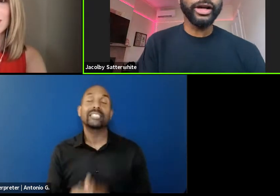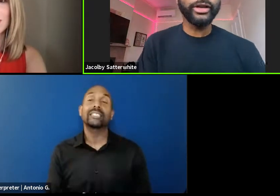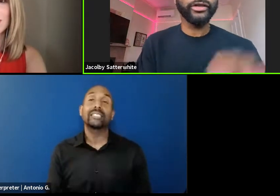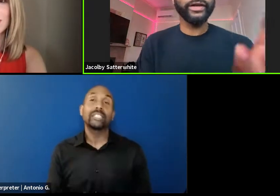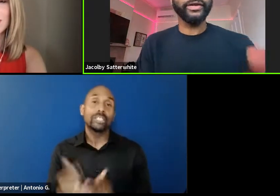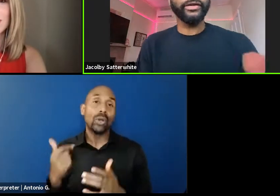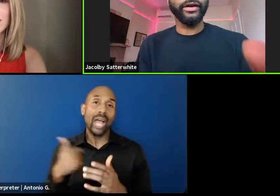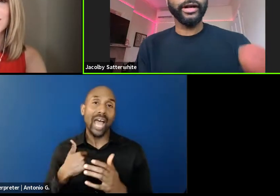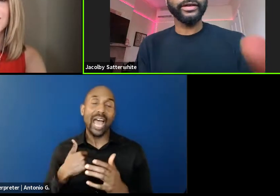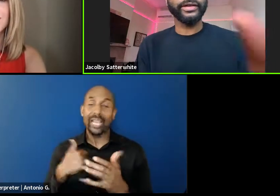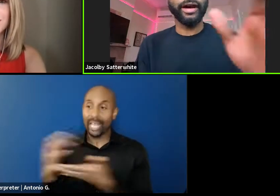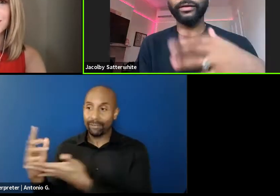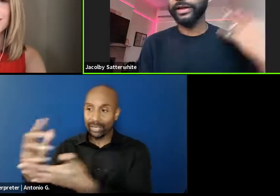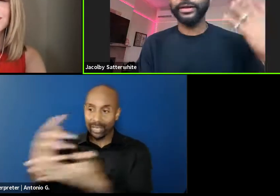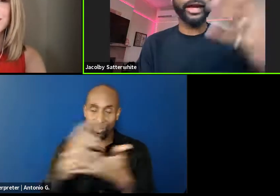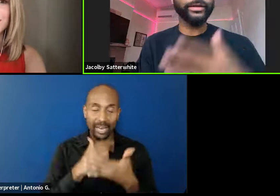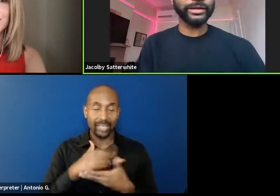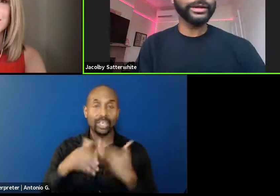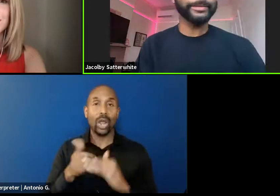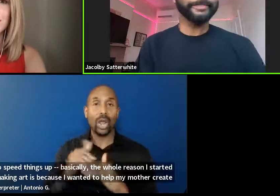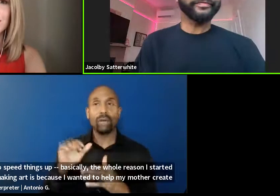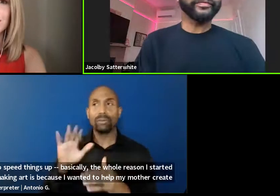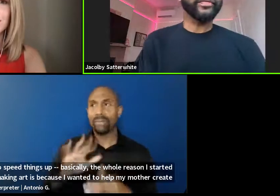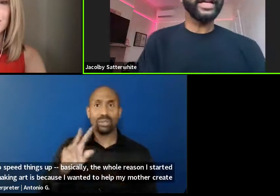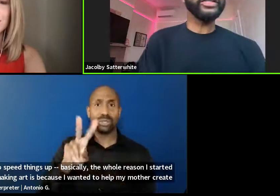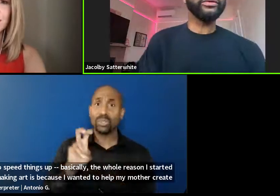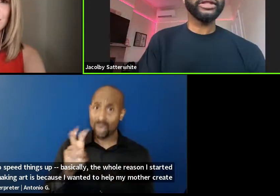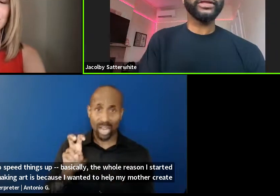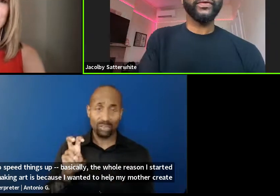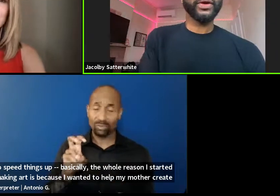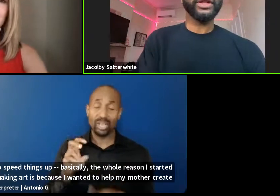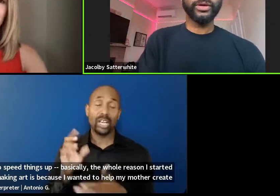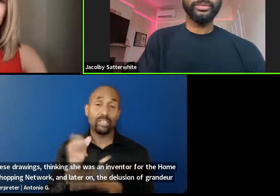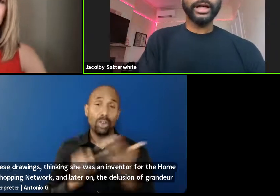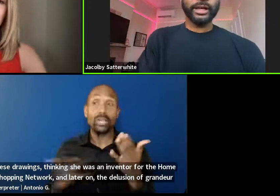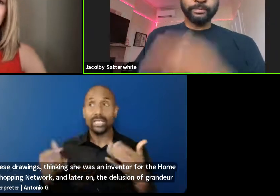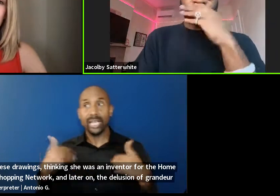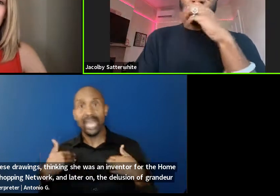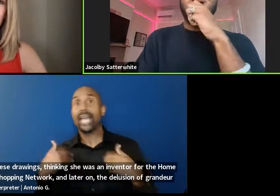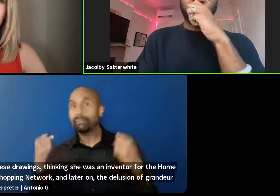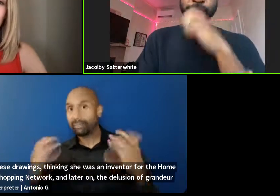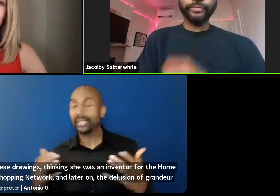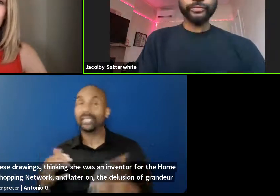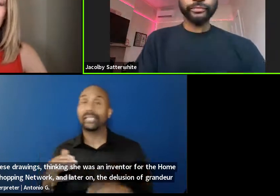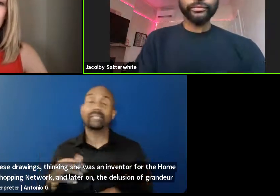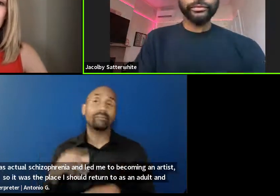around 200 of her drawings out of like thousands into this